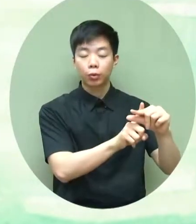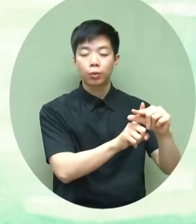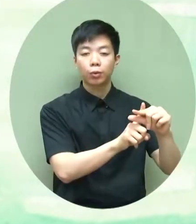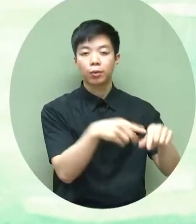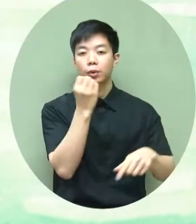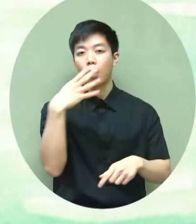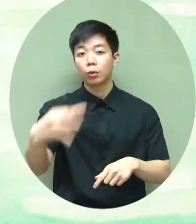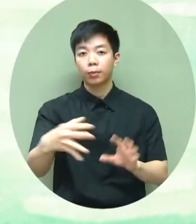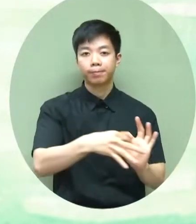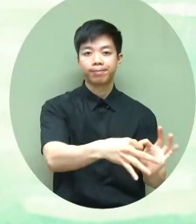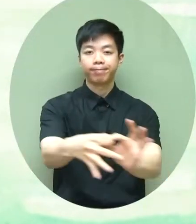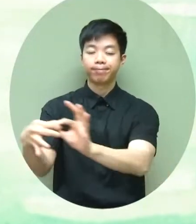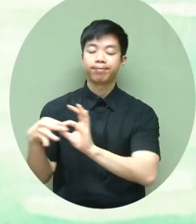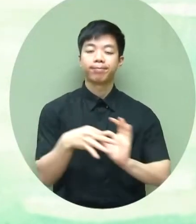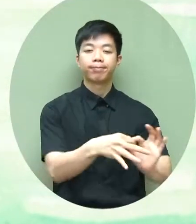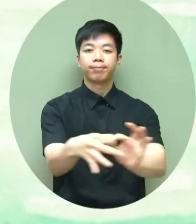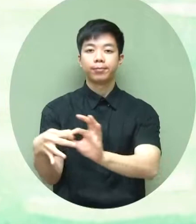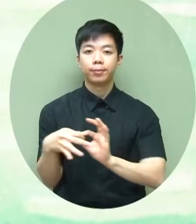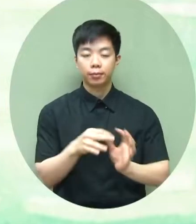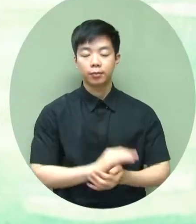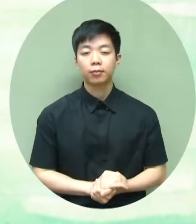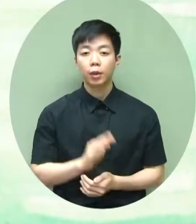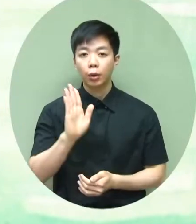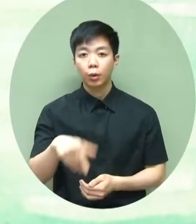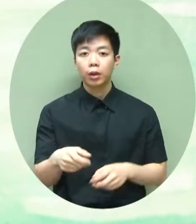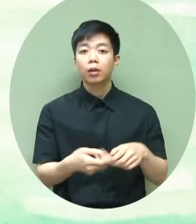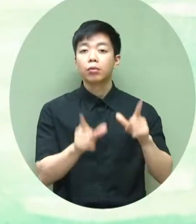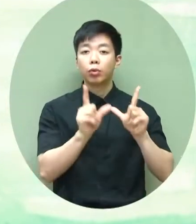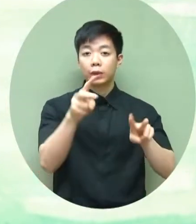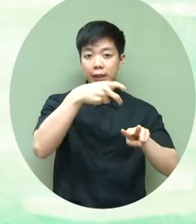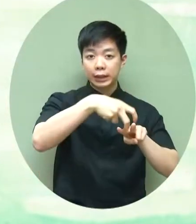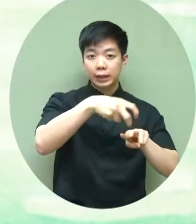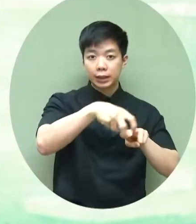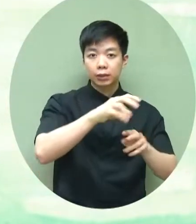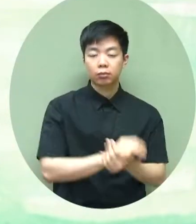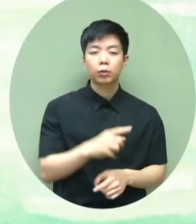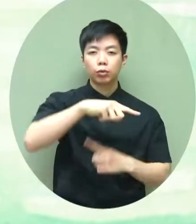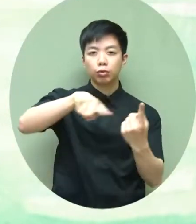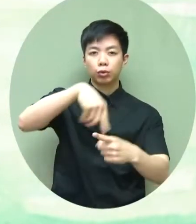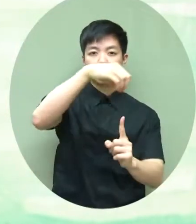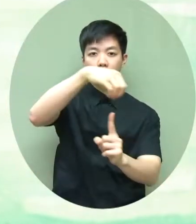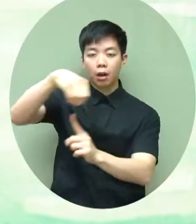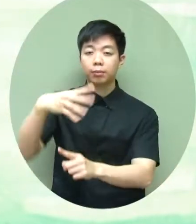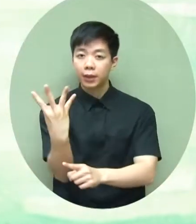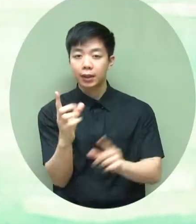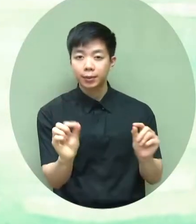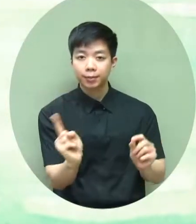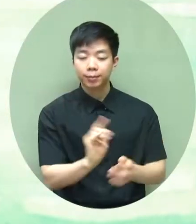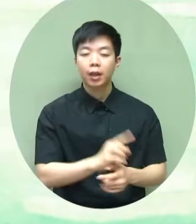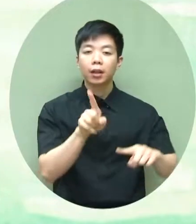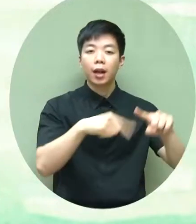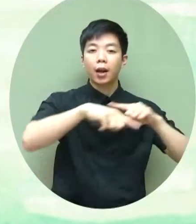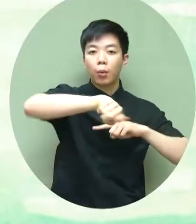northeastern part of NT, the central of Kowloon, as well as Hong Kong Island. Members of the public can use the